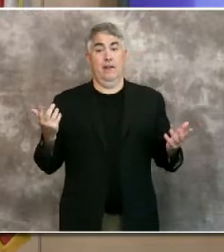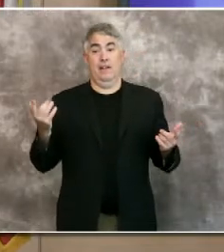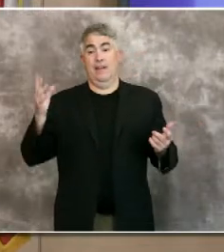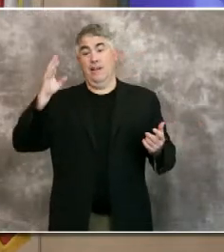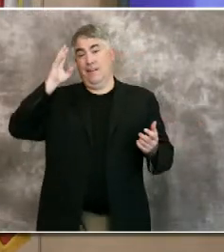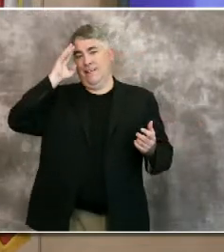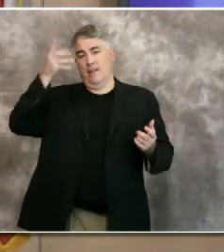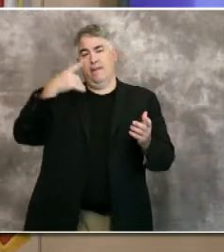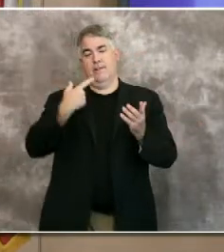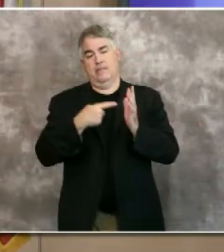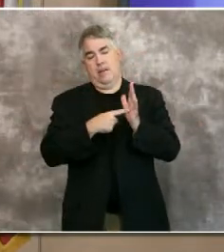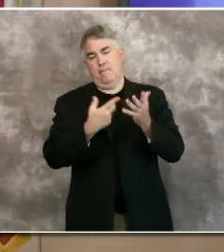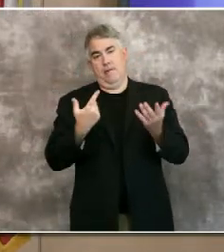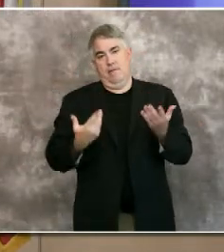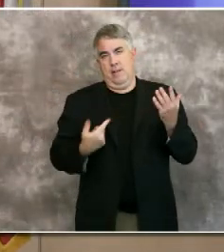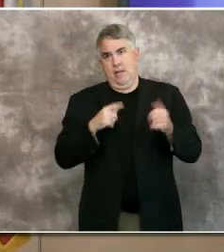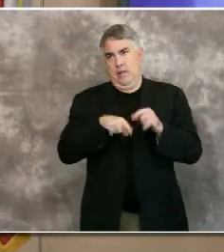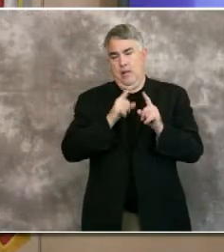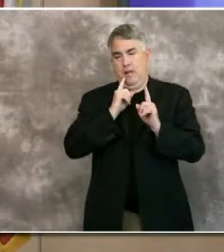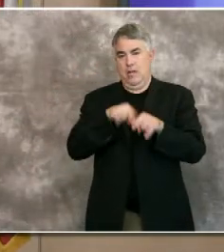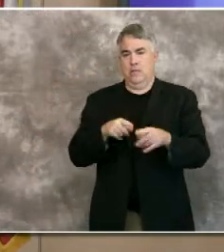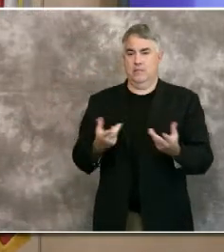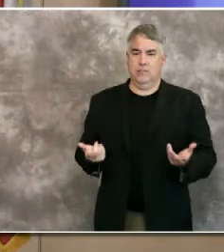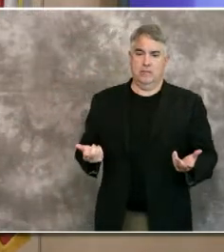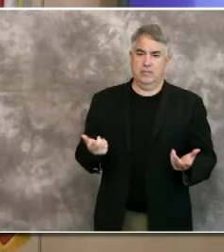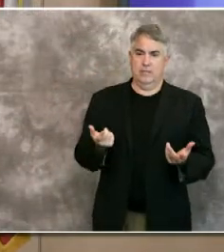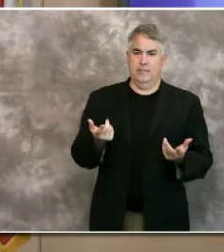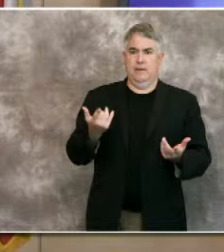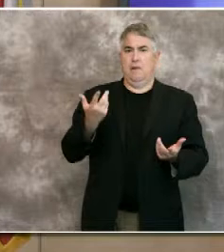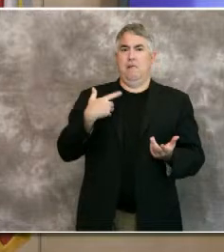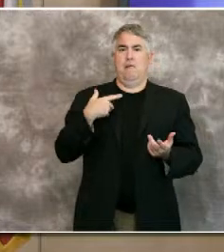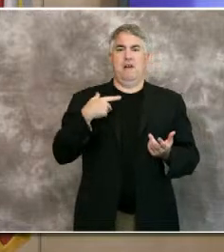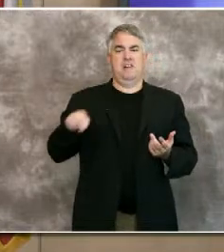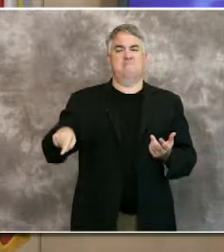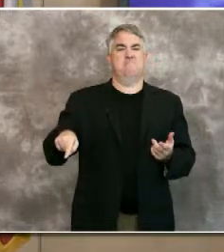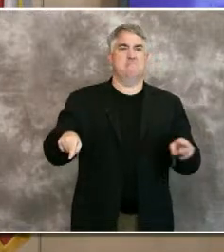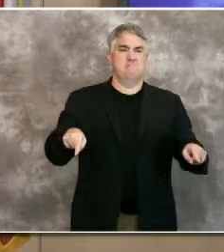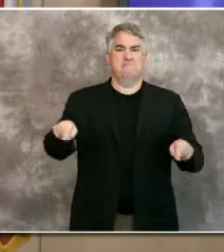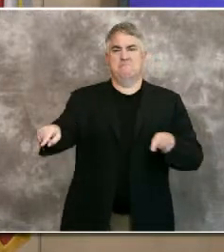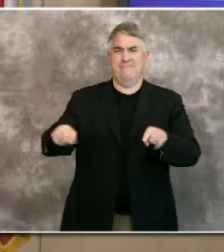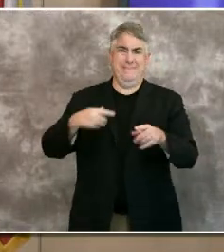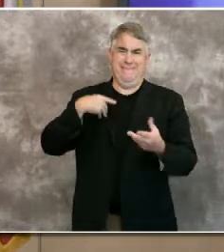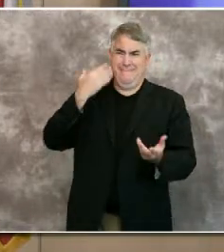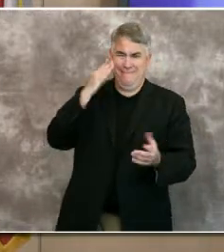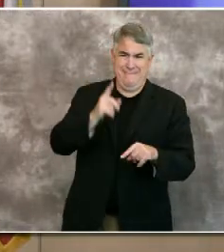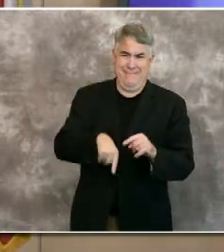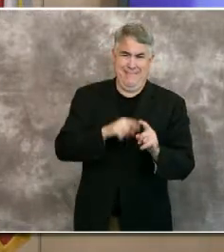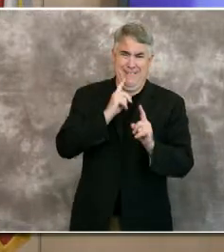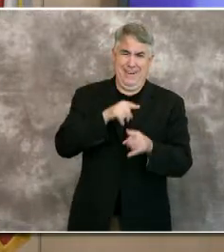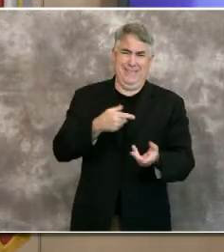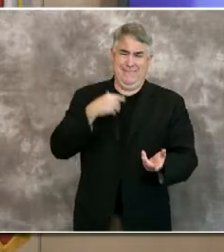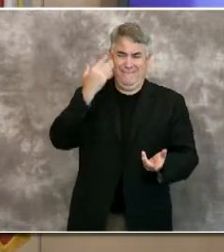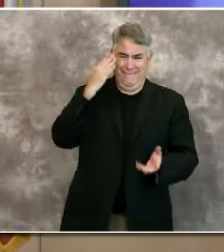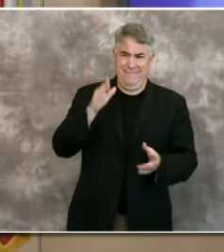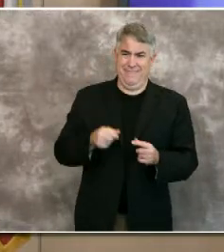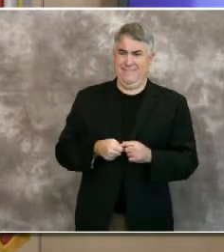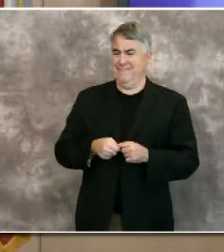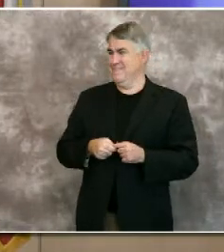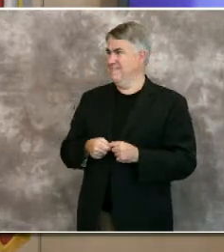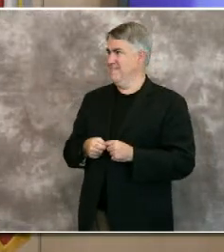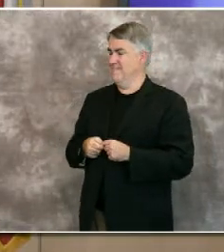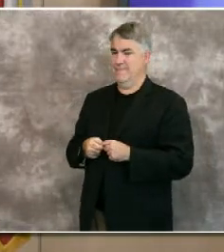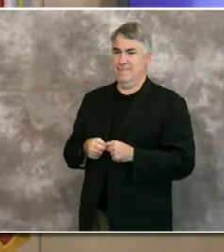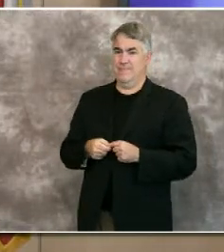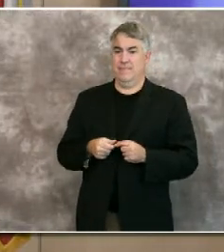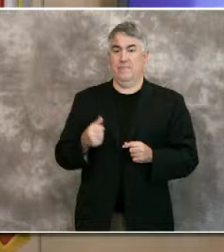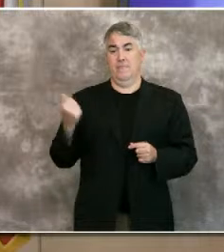hypothetical. So we probably shouldn't start speculating on if something might happen, then what might we do? The reality is